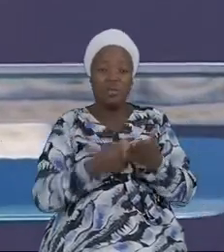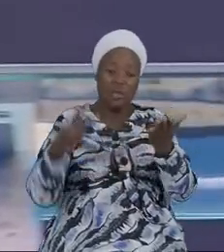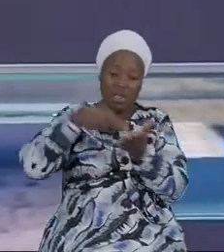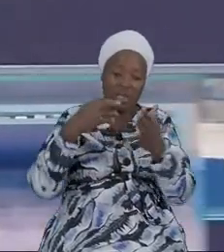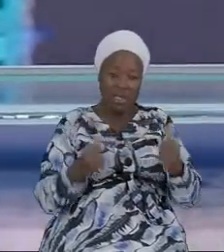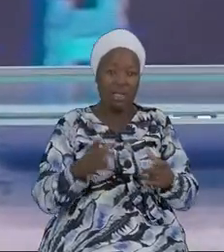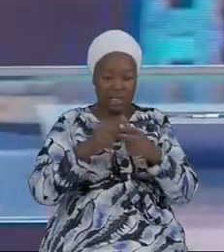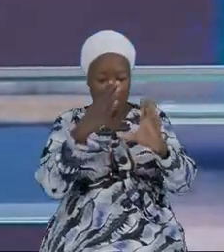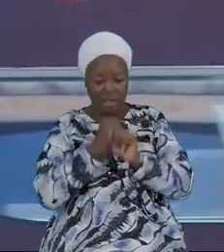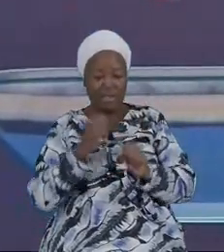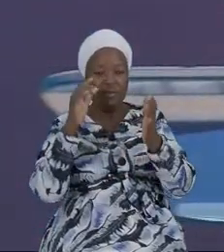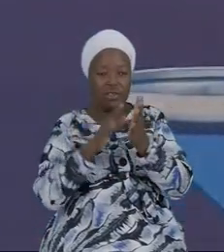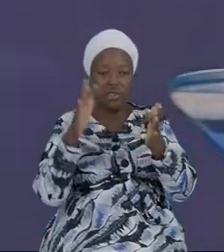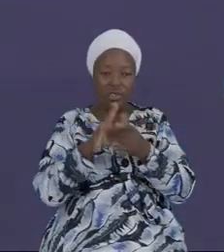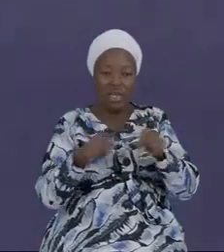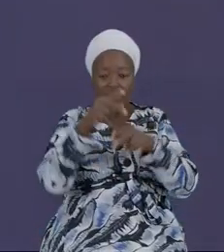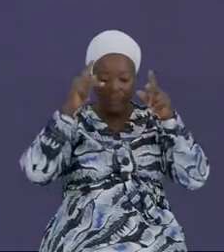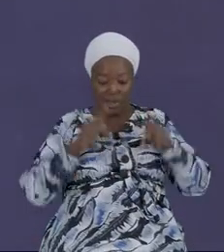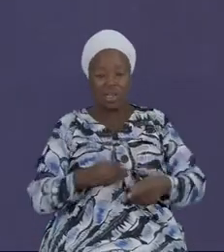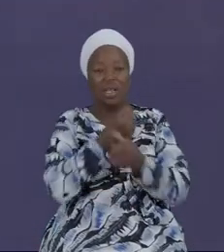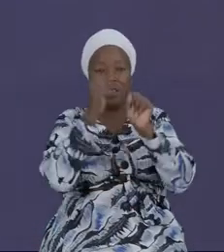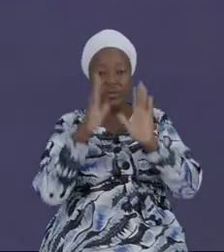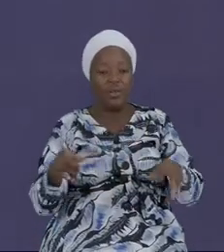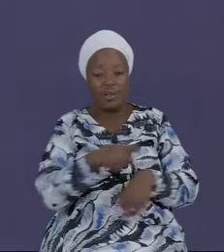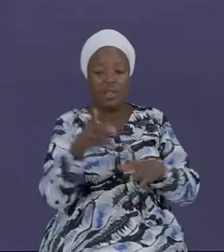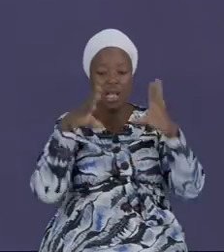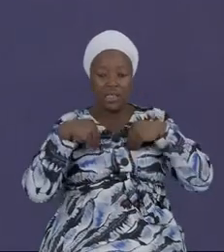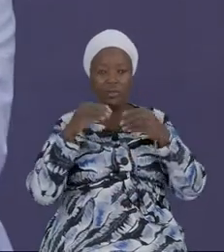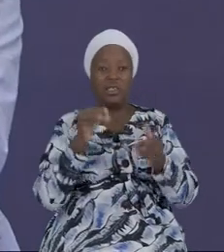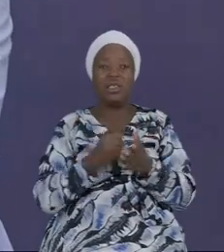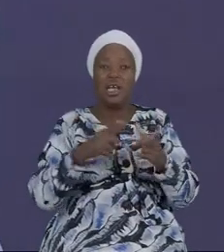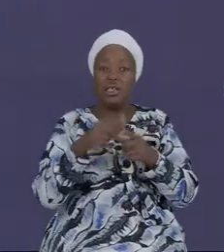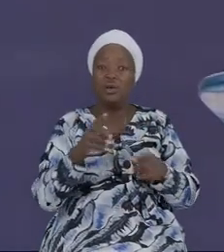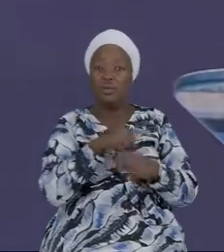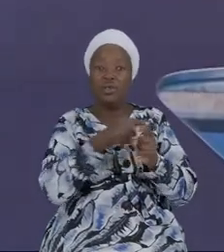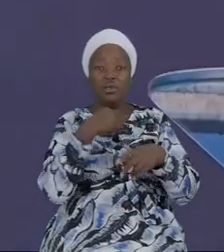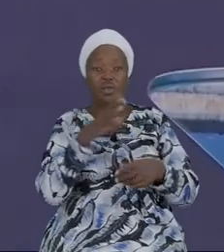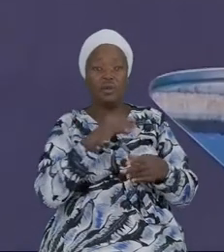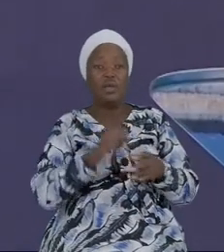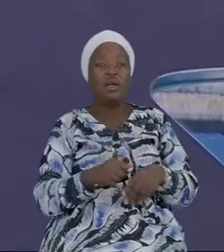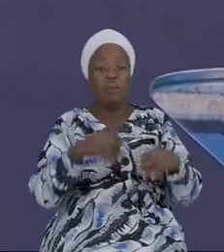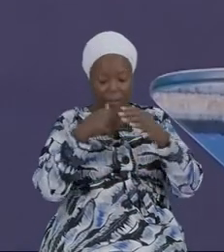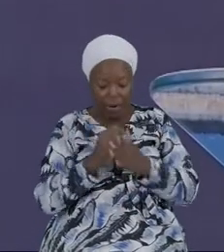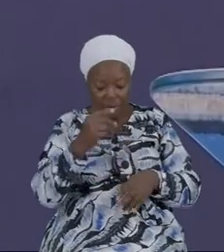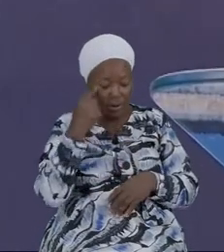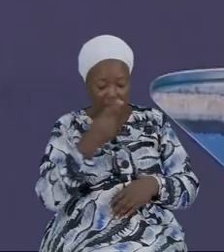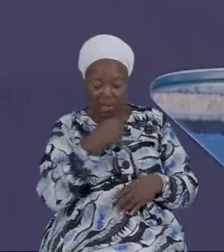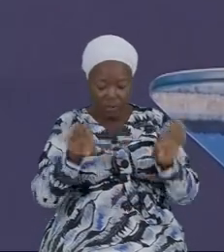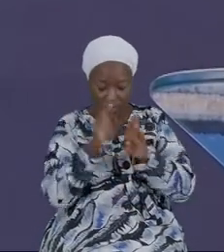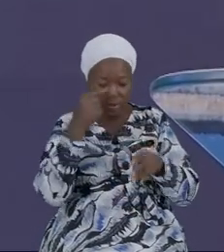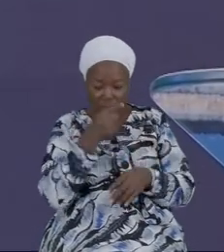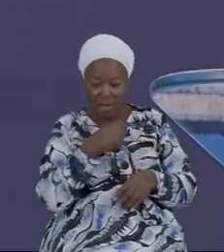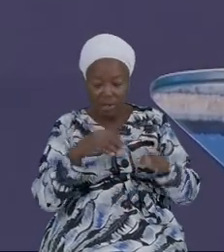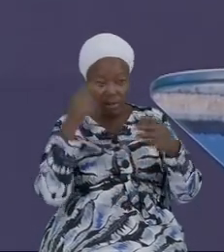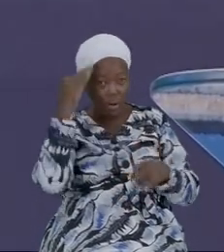and receive Jesus as your personal Savior, they accepted. When he told them, bow your head, close your eyes, let